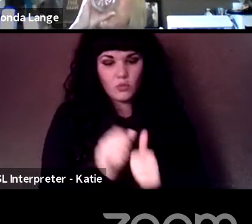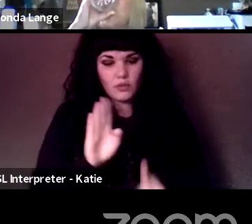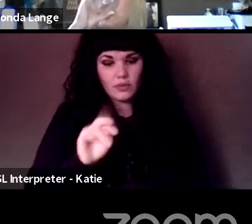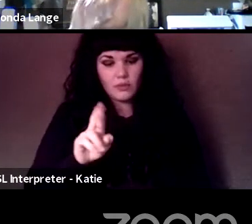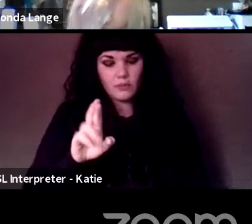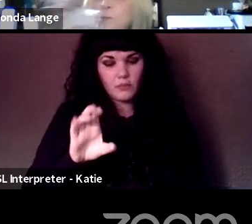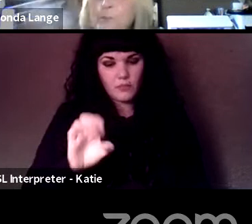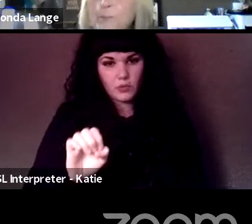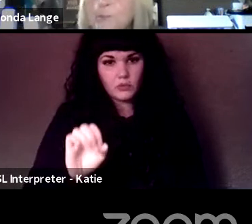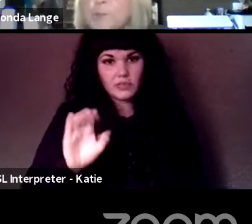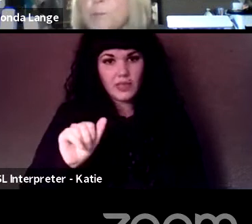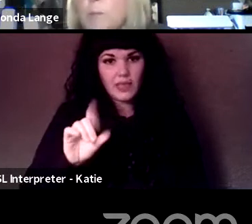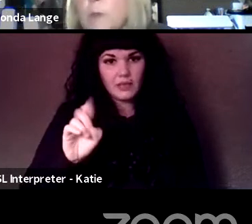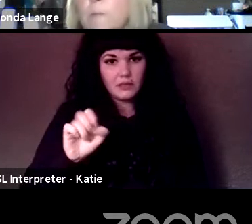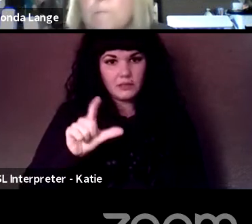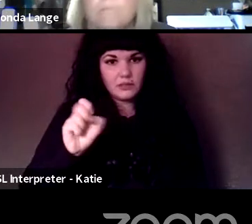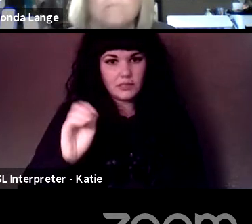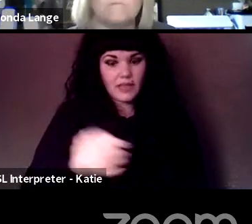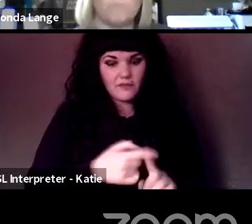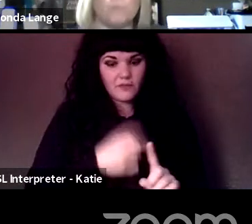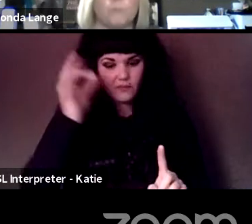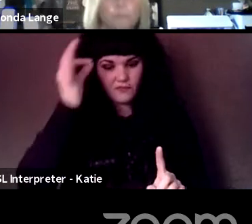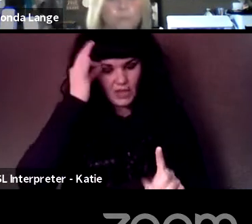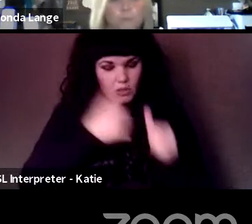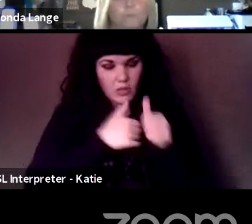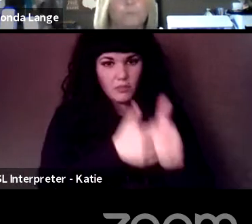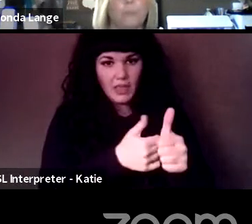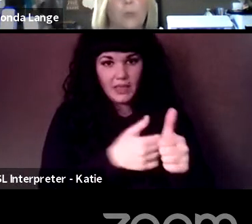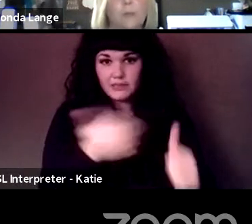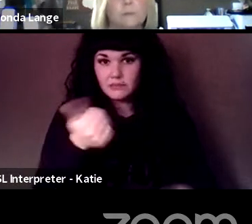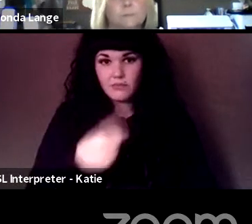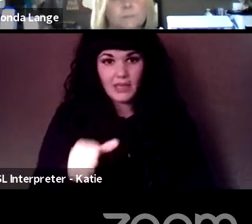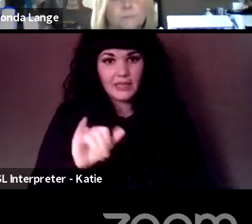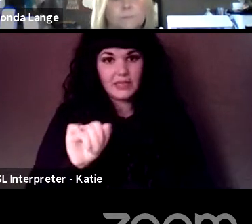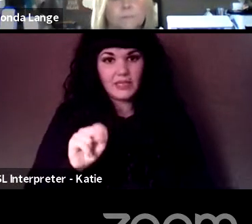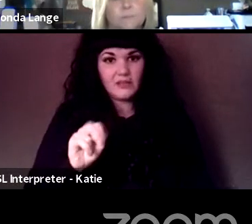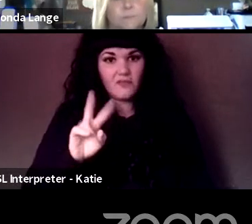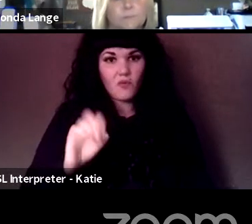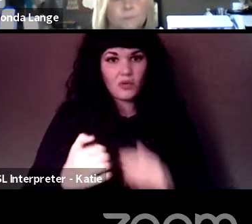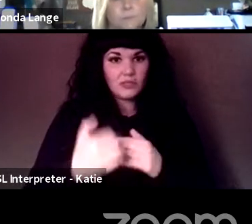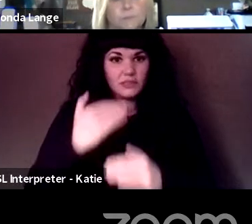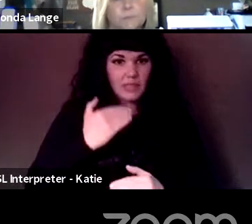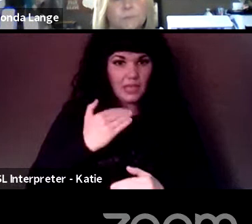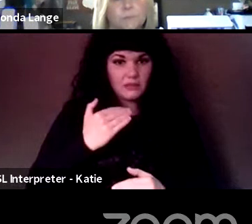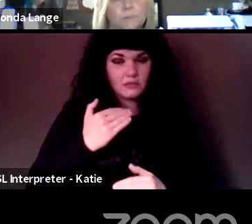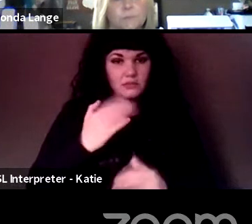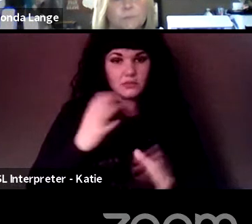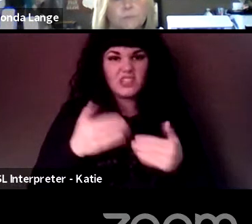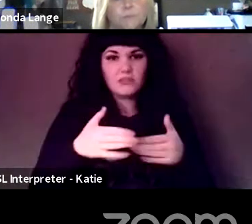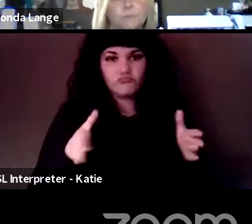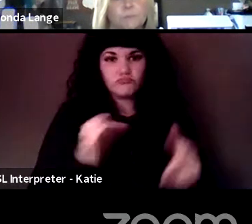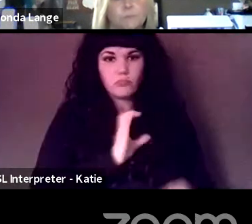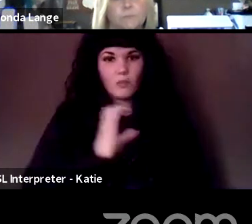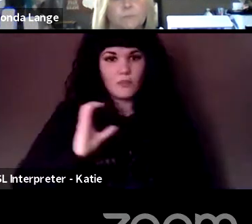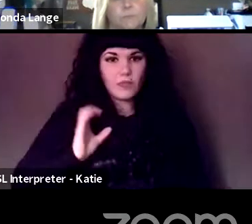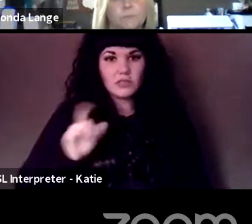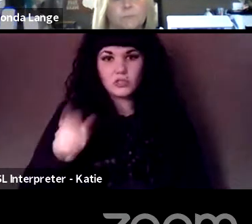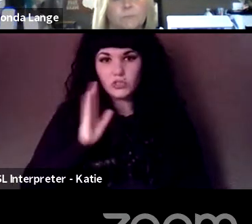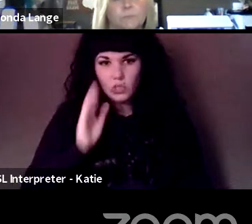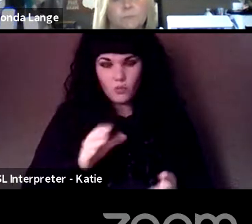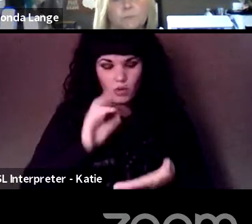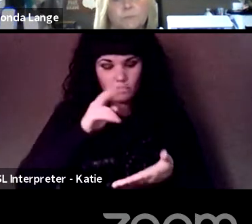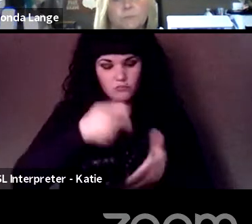any invoices that he would send to the commission, she would approve before I would pay any of those